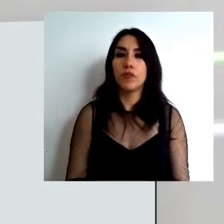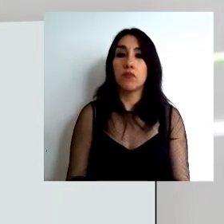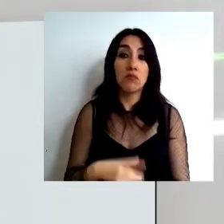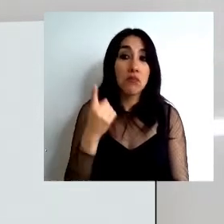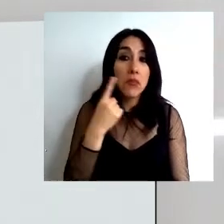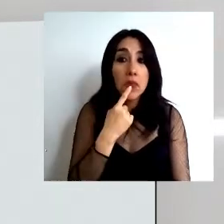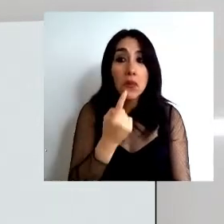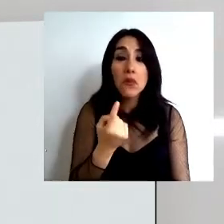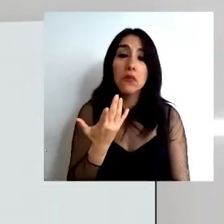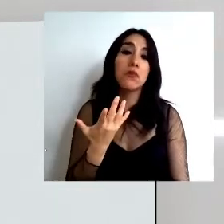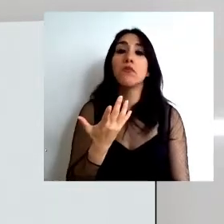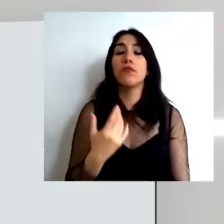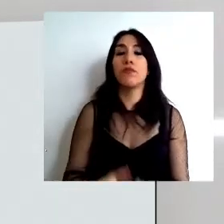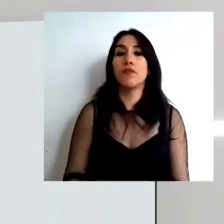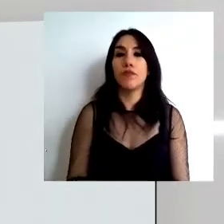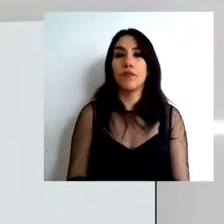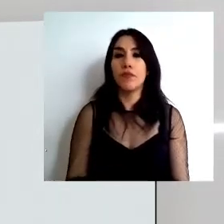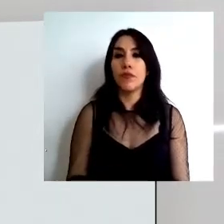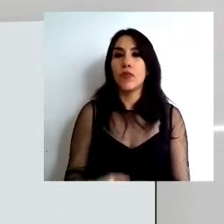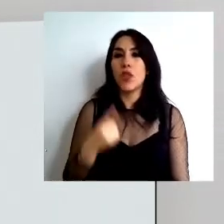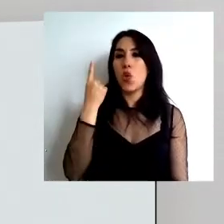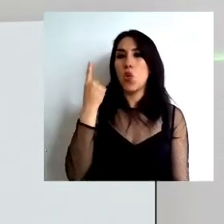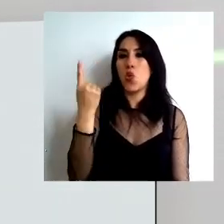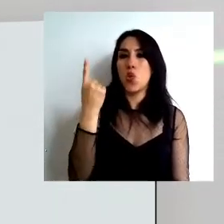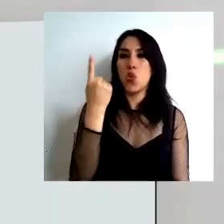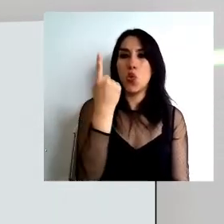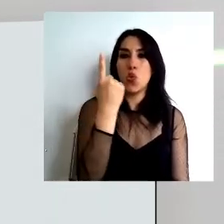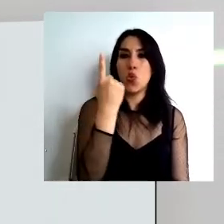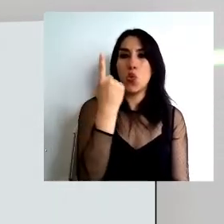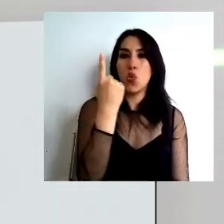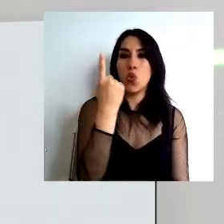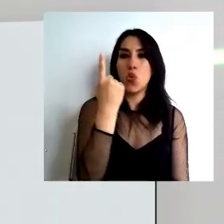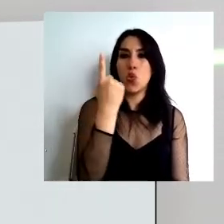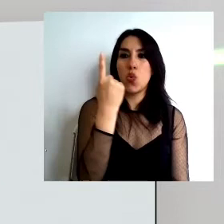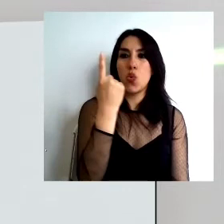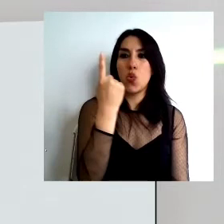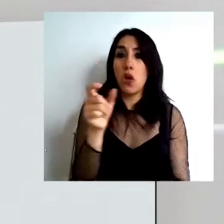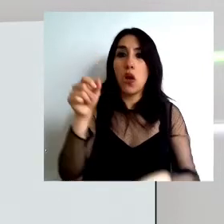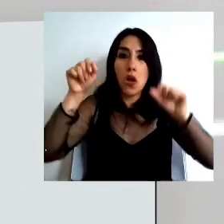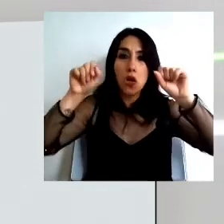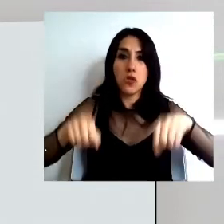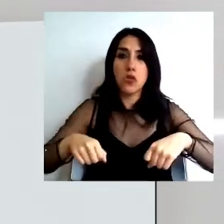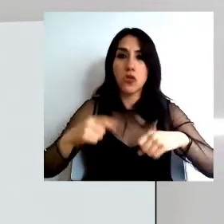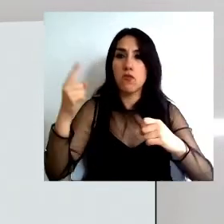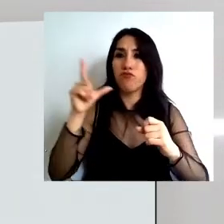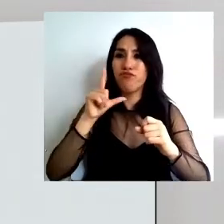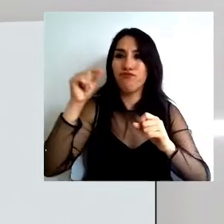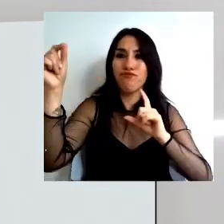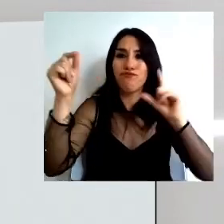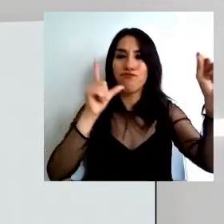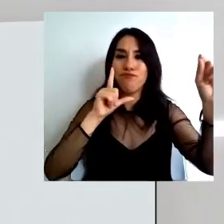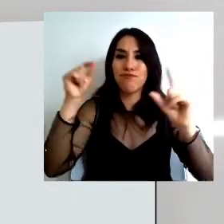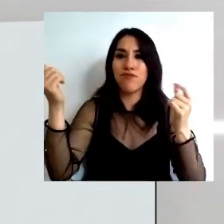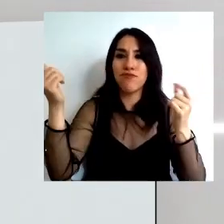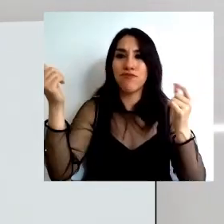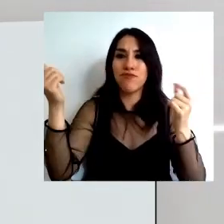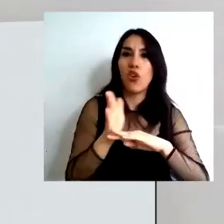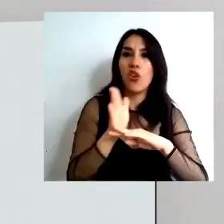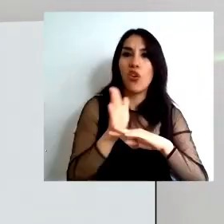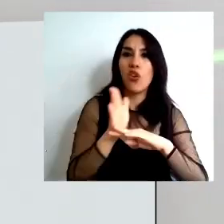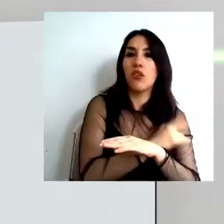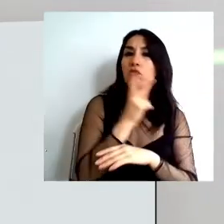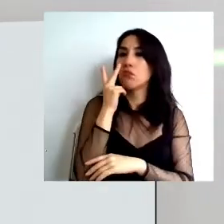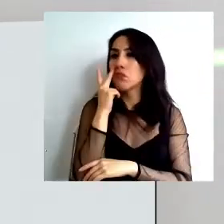you have to convince them to be partner. And we have 90 at the moment, 90 partners in the network.